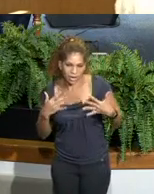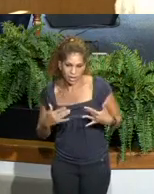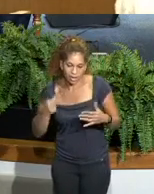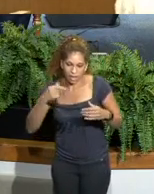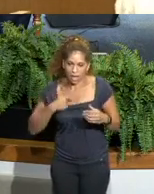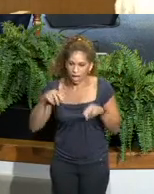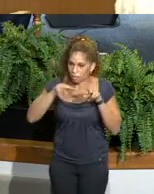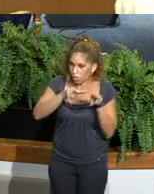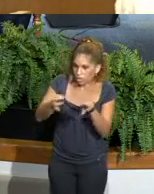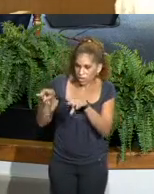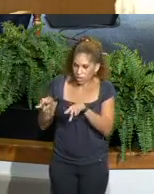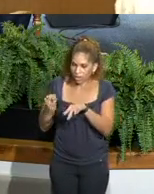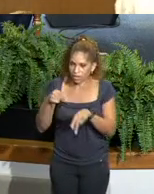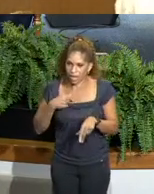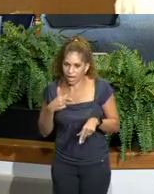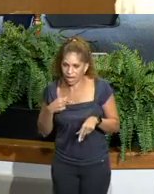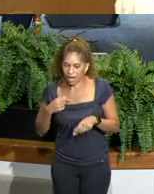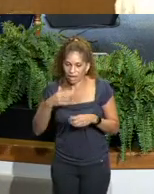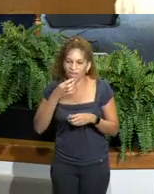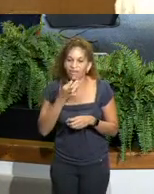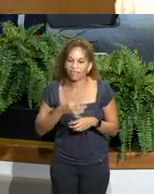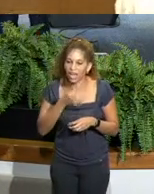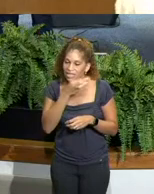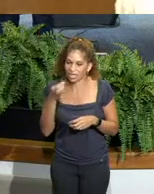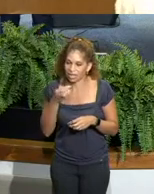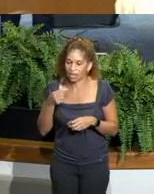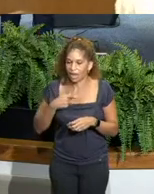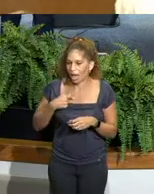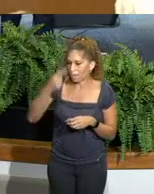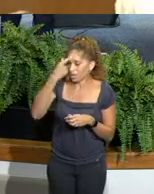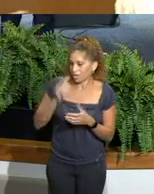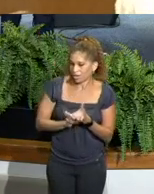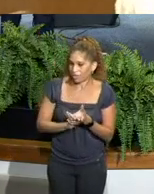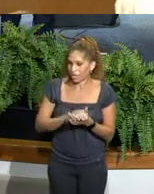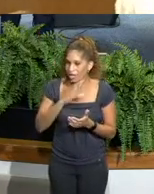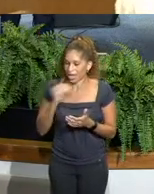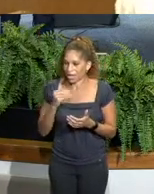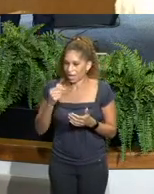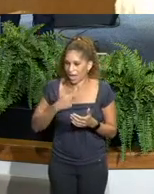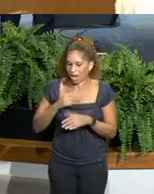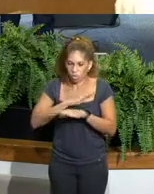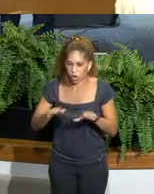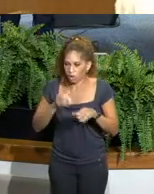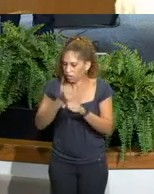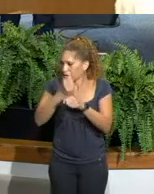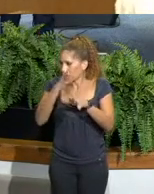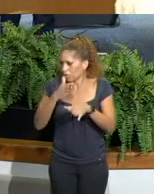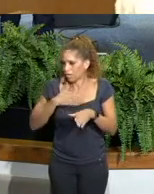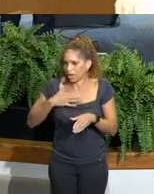I'm watching, I'm fasting, I'm believing, and I won't let go of